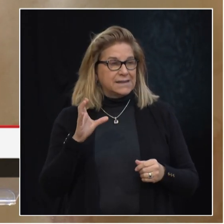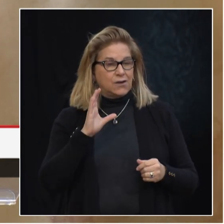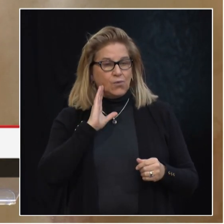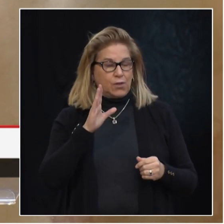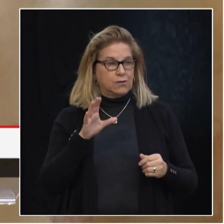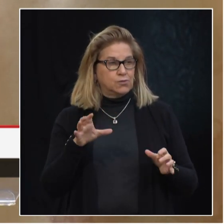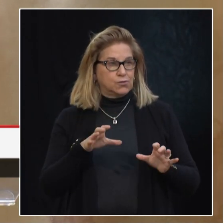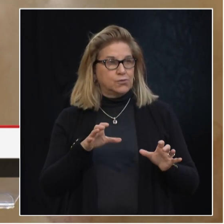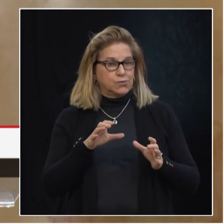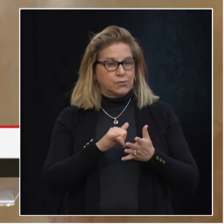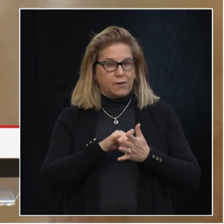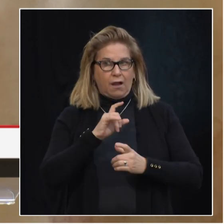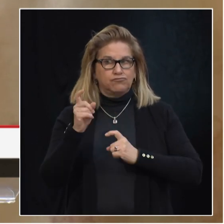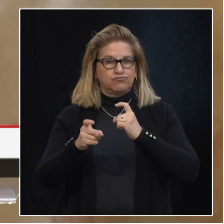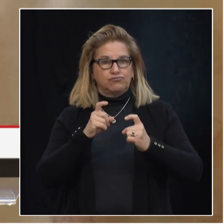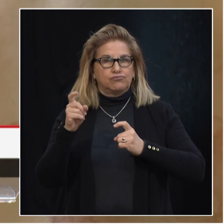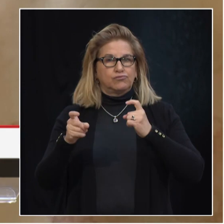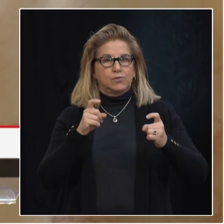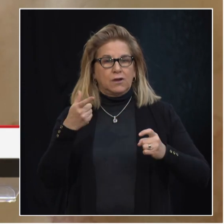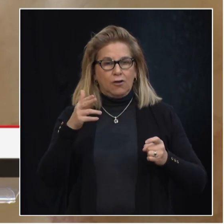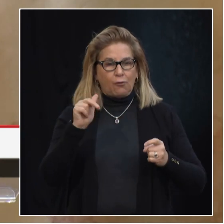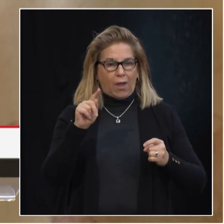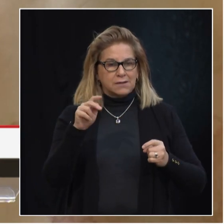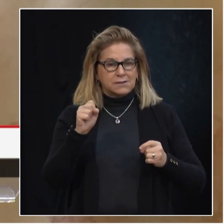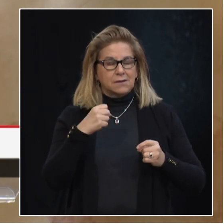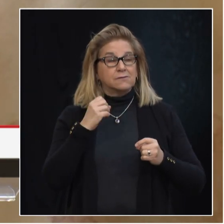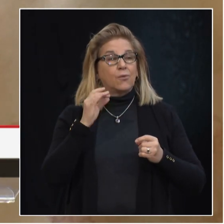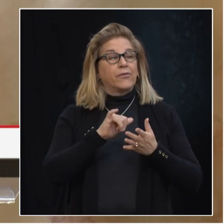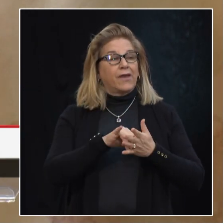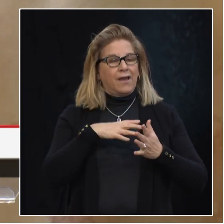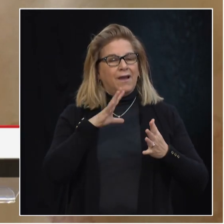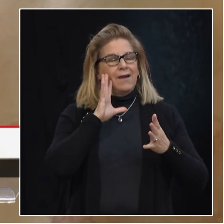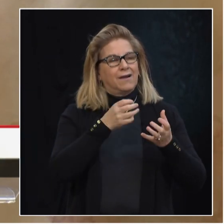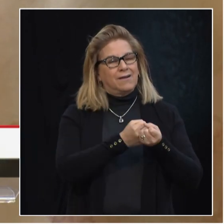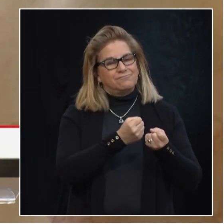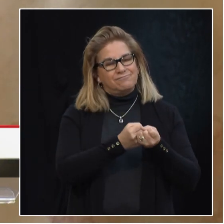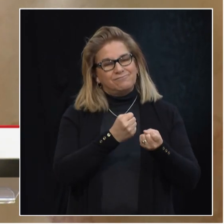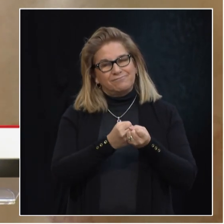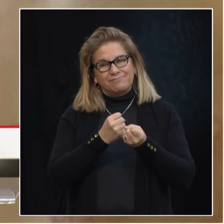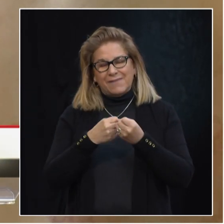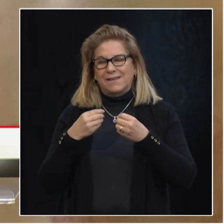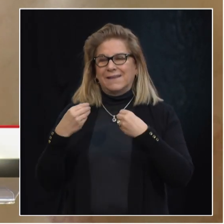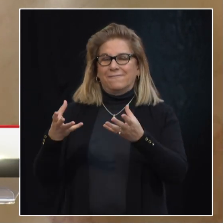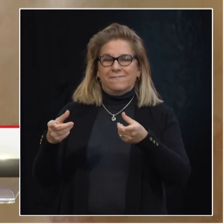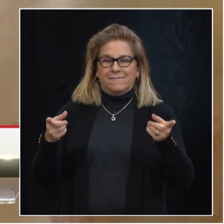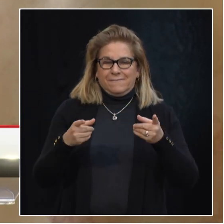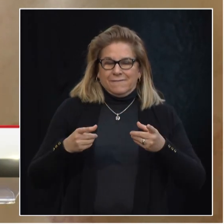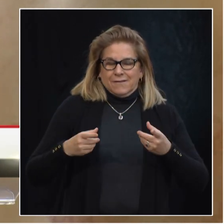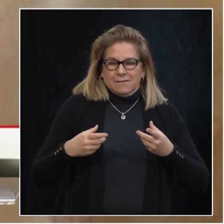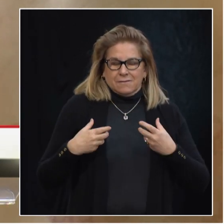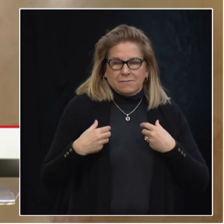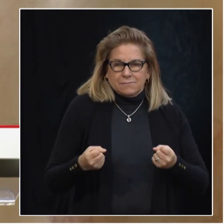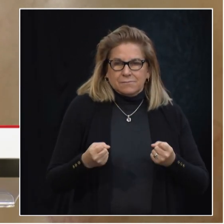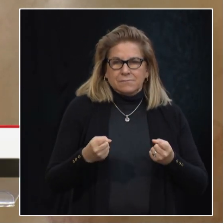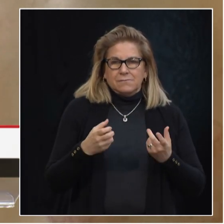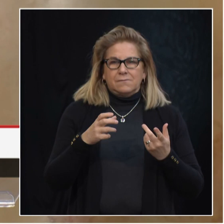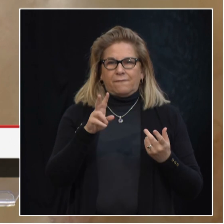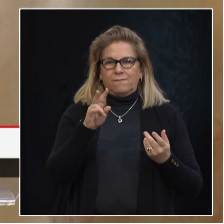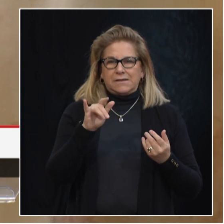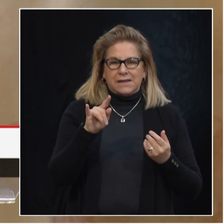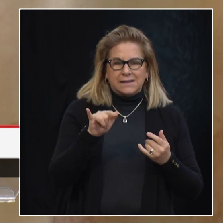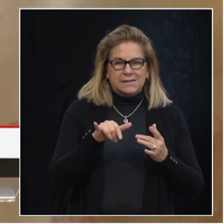in supporting development and equity as the fuel for the District of Columbia's economic growth. So I want to thank everybody for being